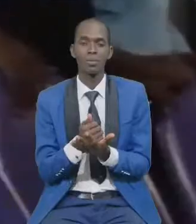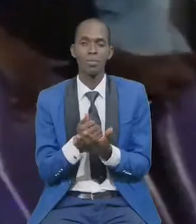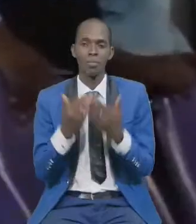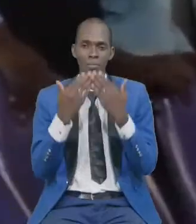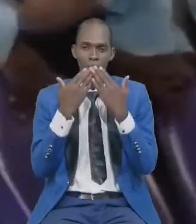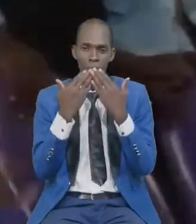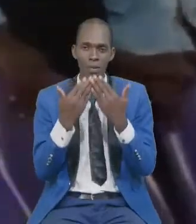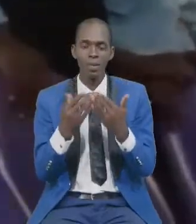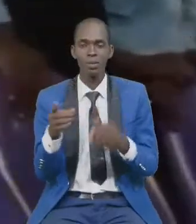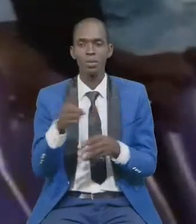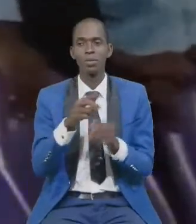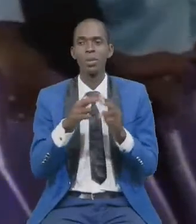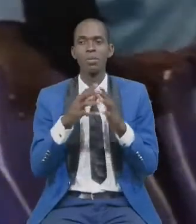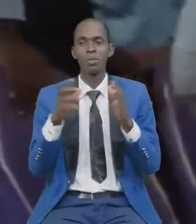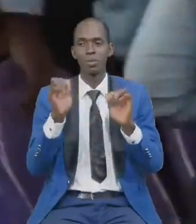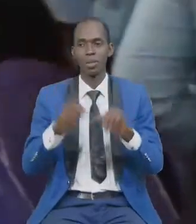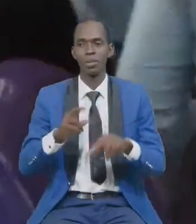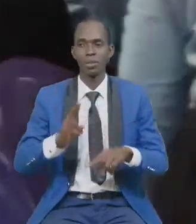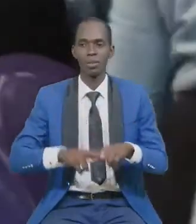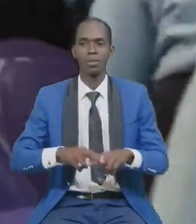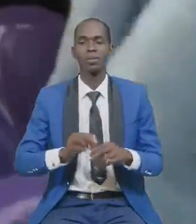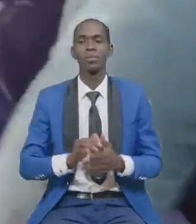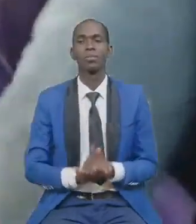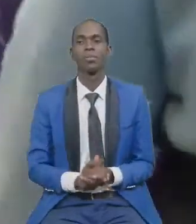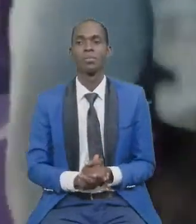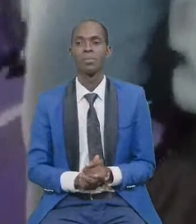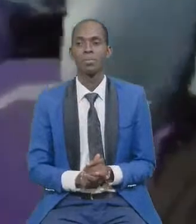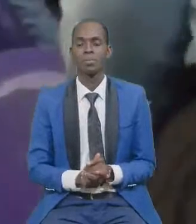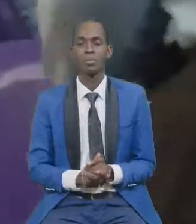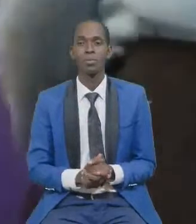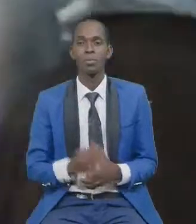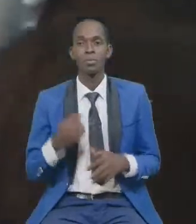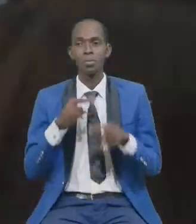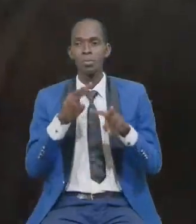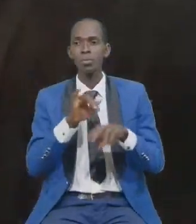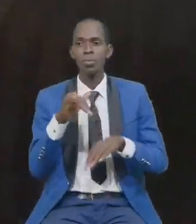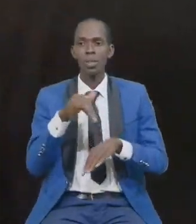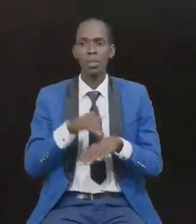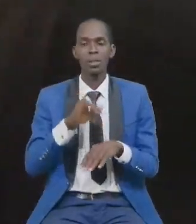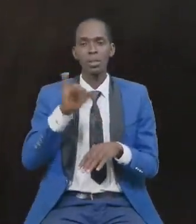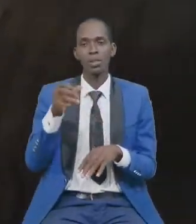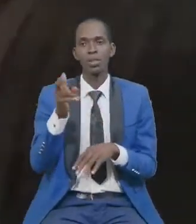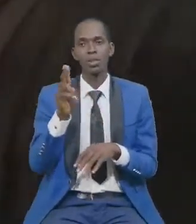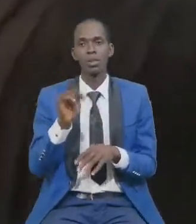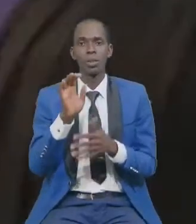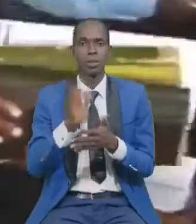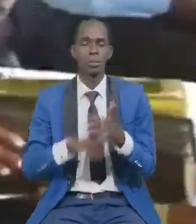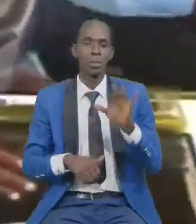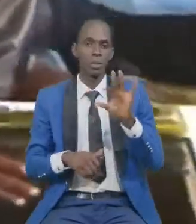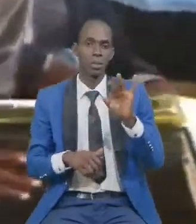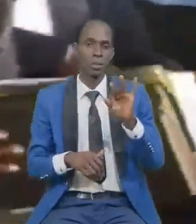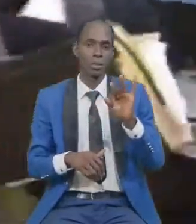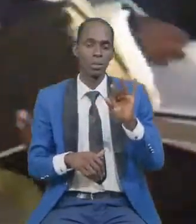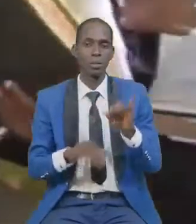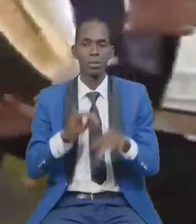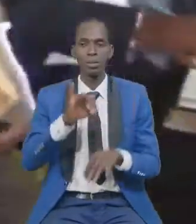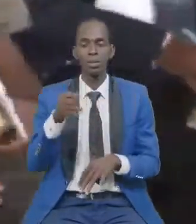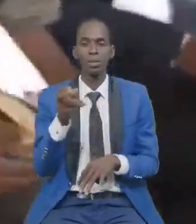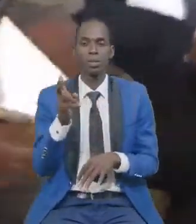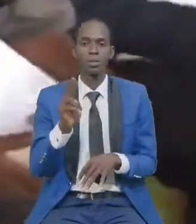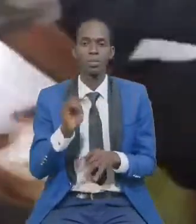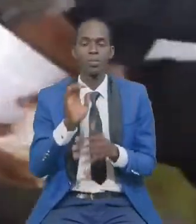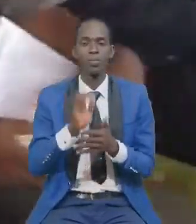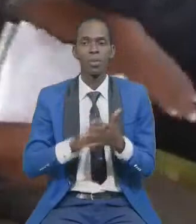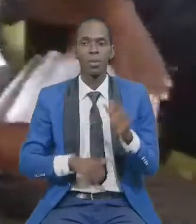Thank you very much. We can sit down. We're looking at John chapter 19. In